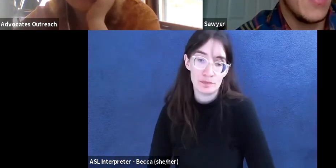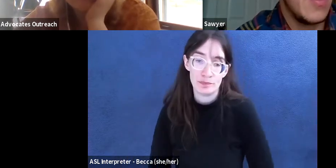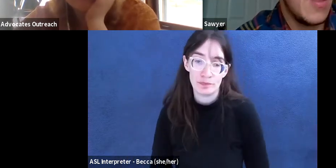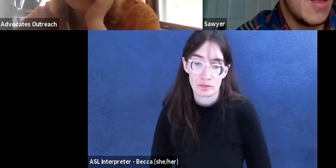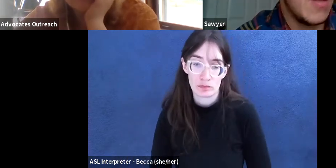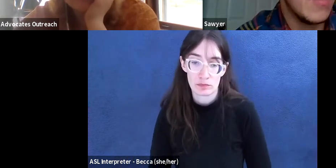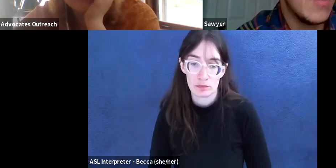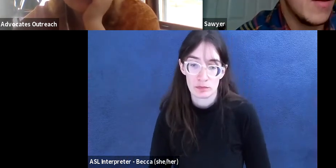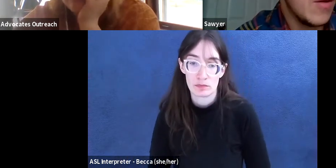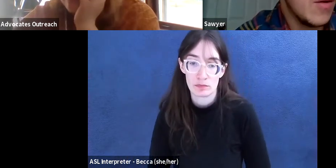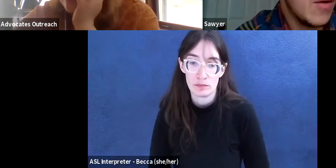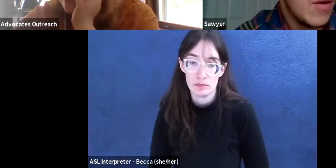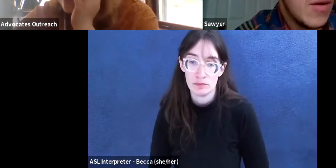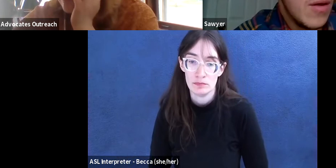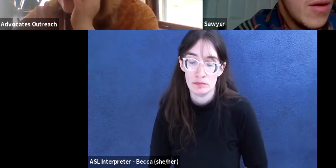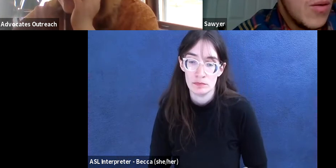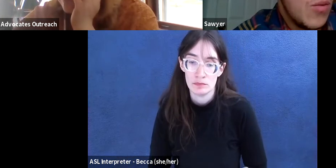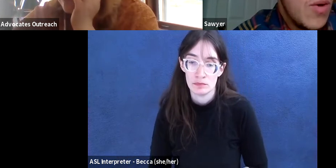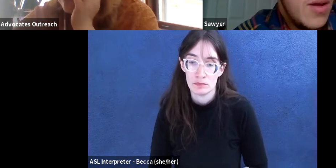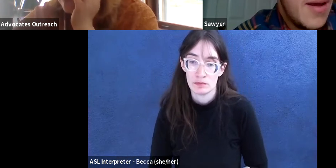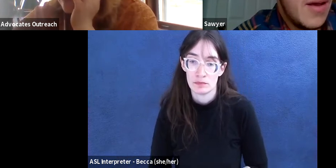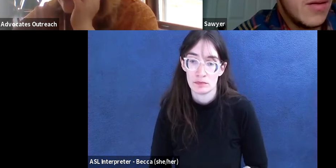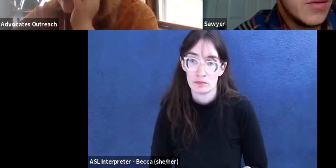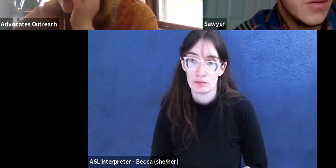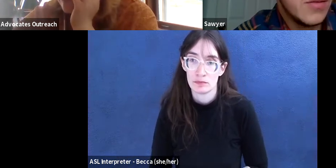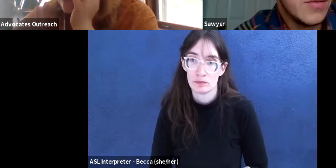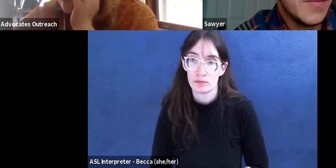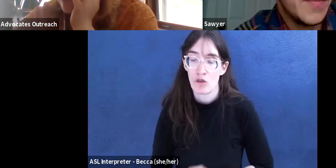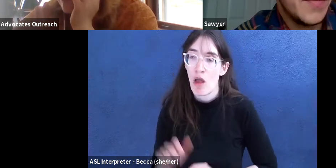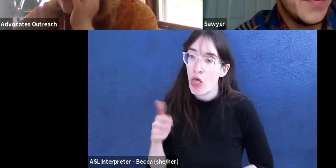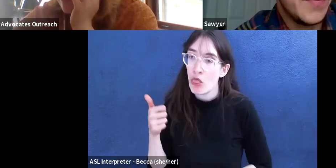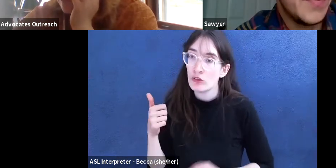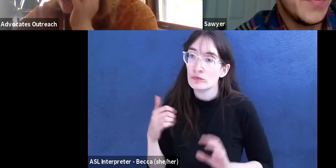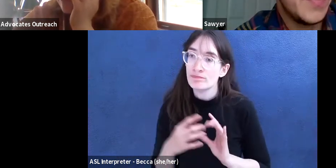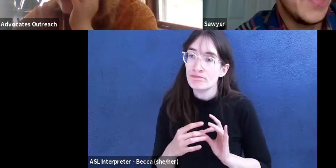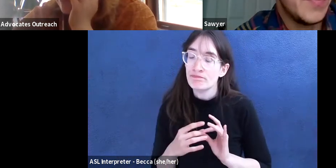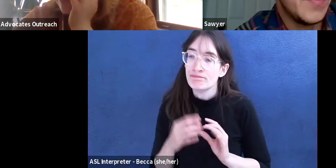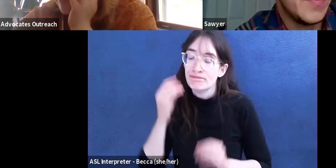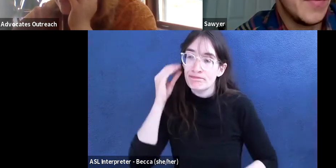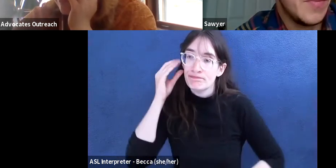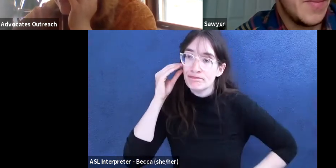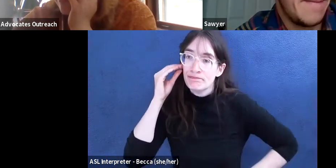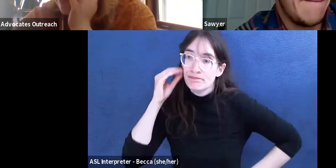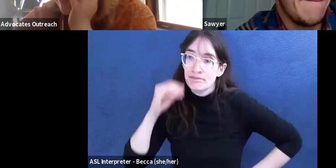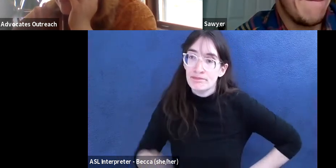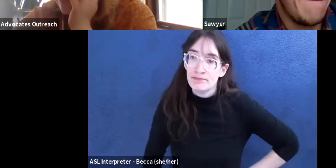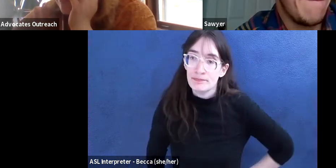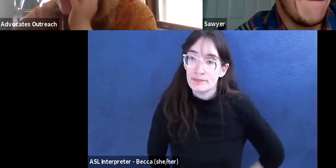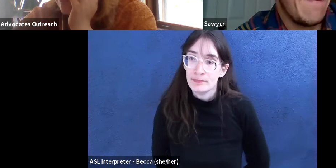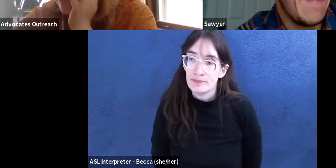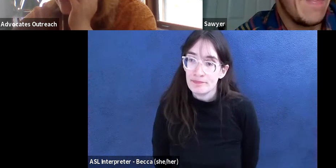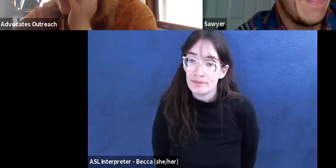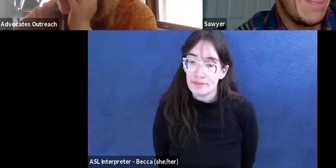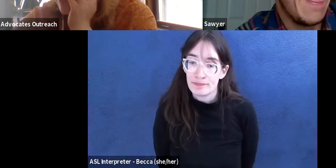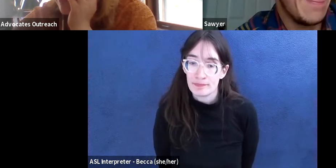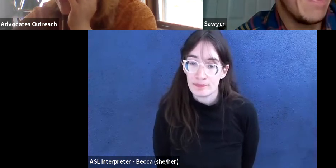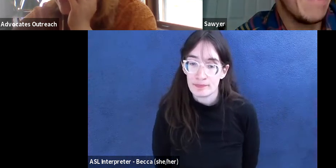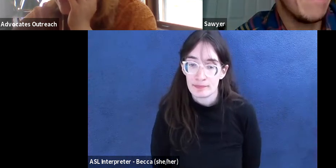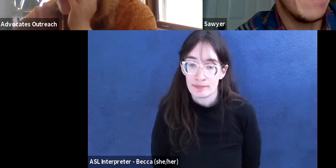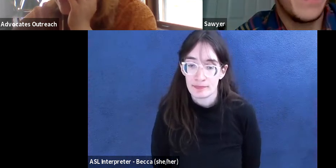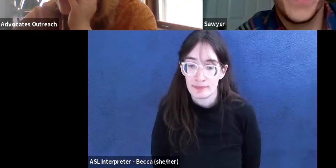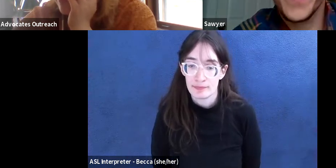like, you know, someone who's much older than them, or even just like, you know, a bit older than them. I think as long as it's framed in a